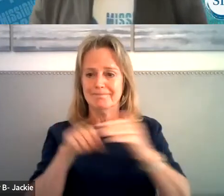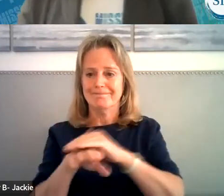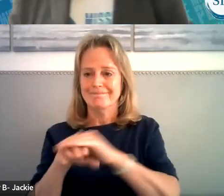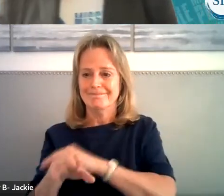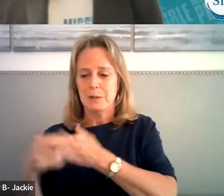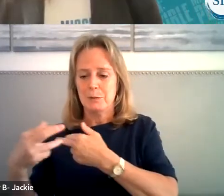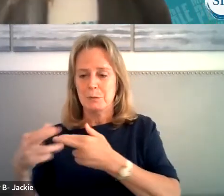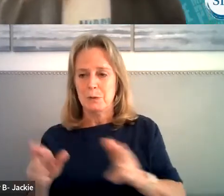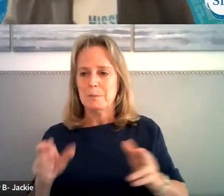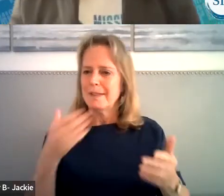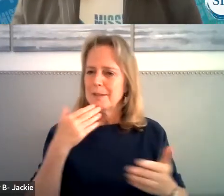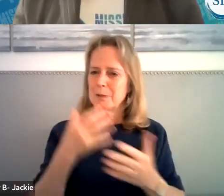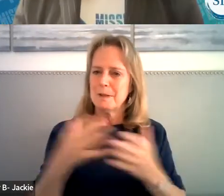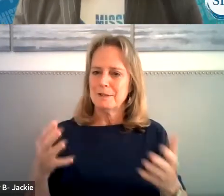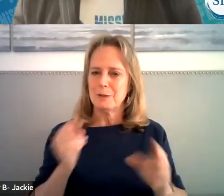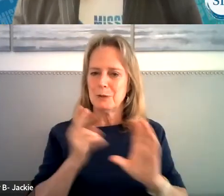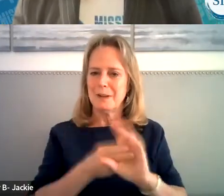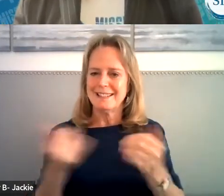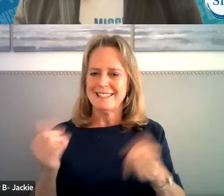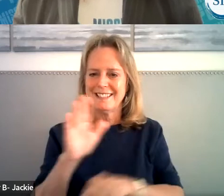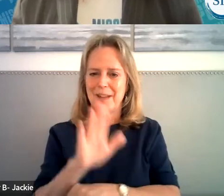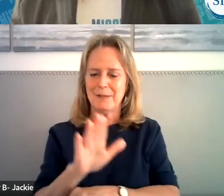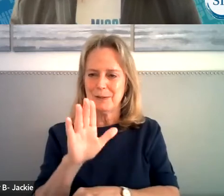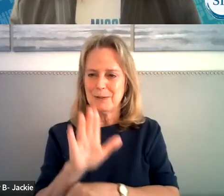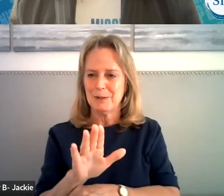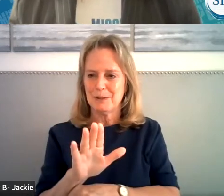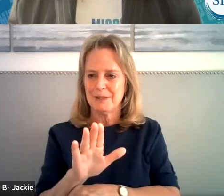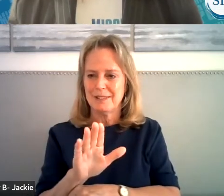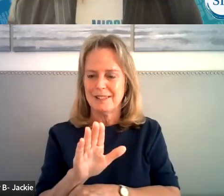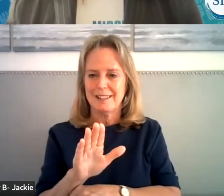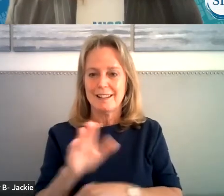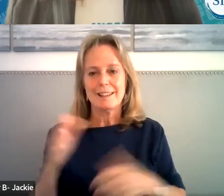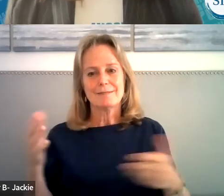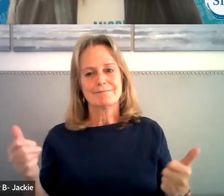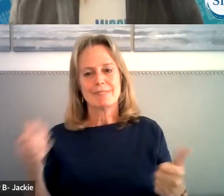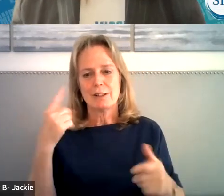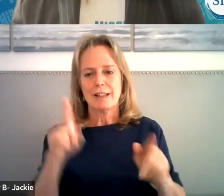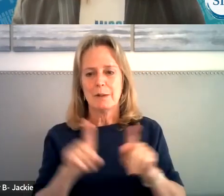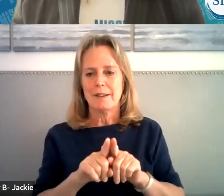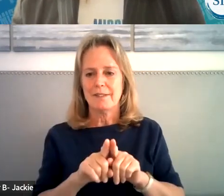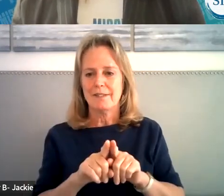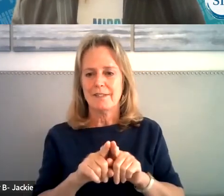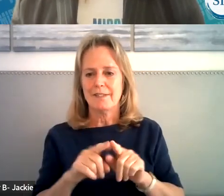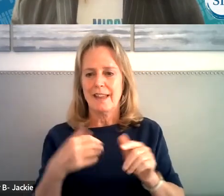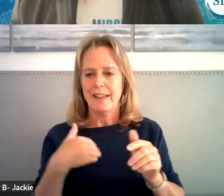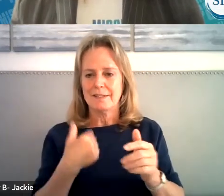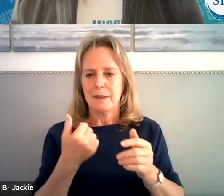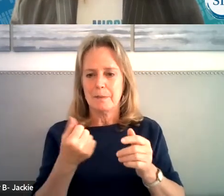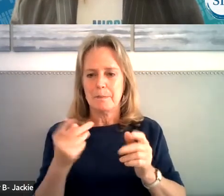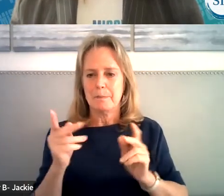you so much for joining us this afternoon. So it looks like we still have some folks trickling